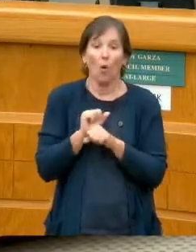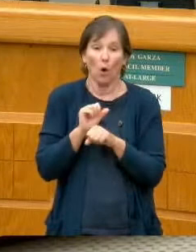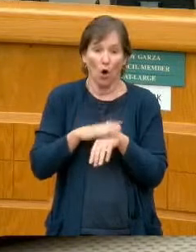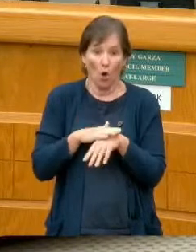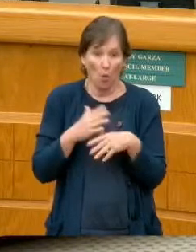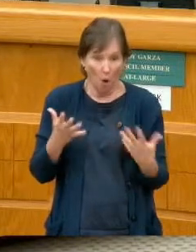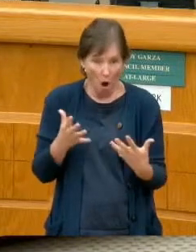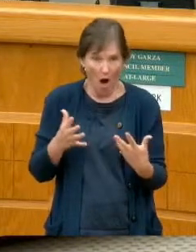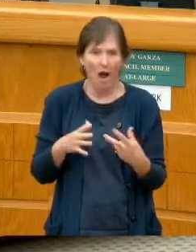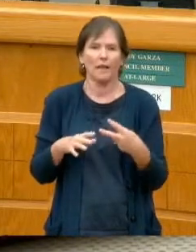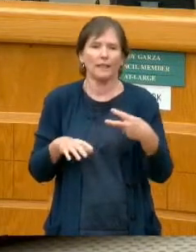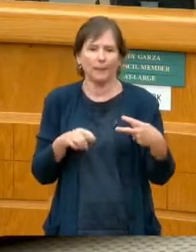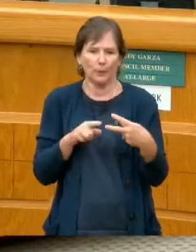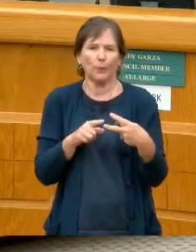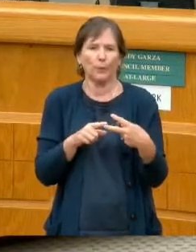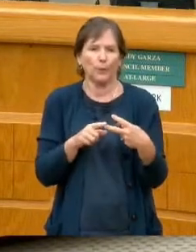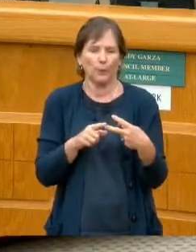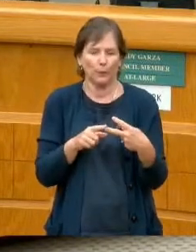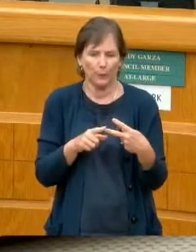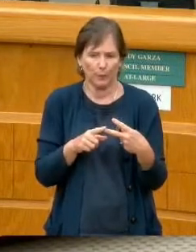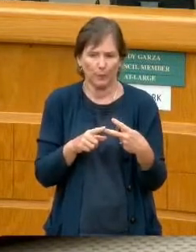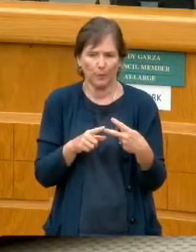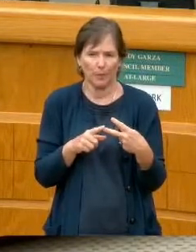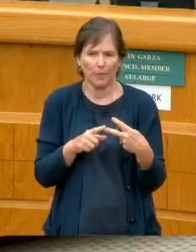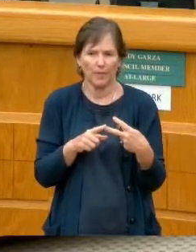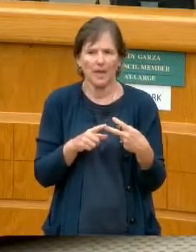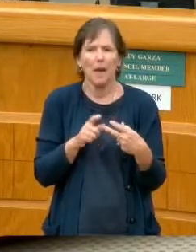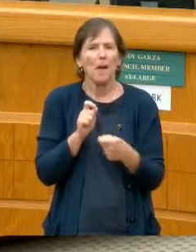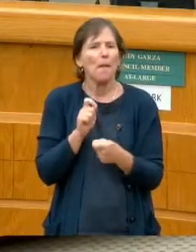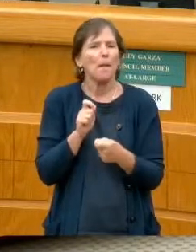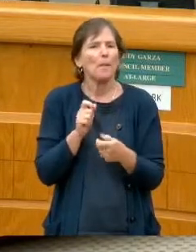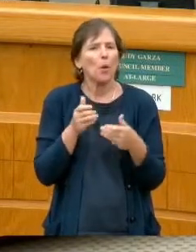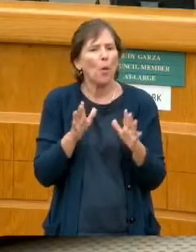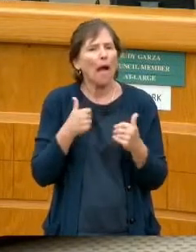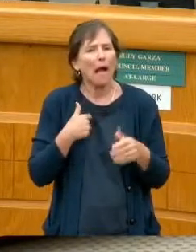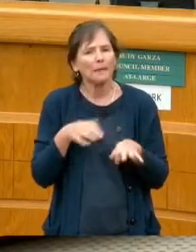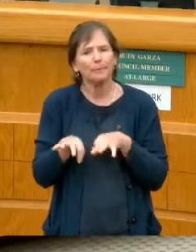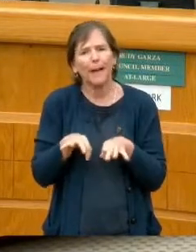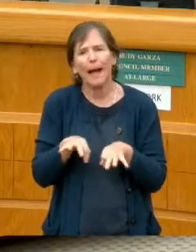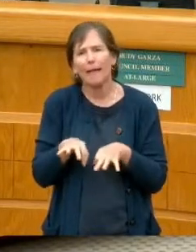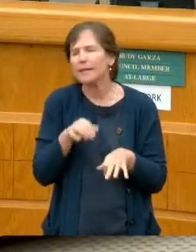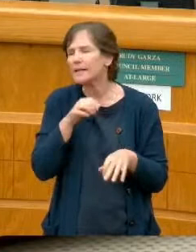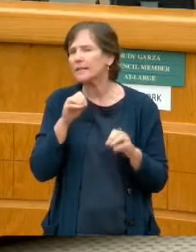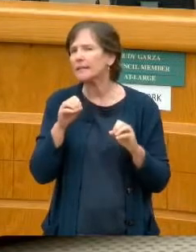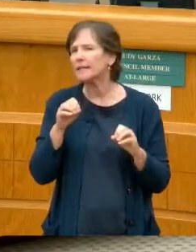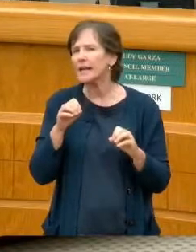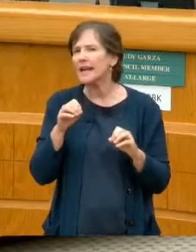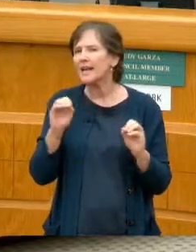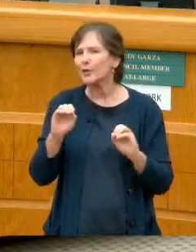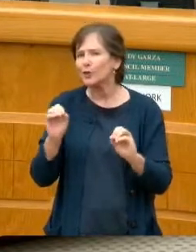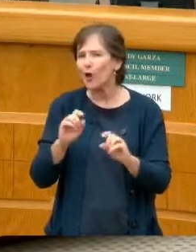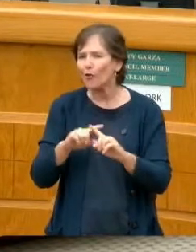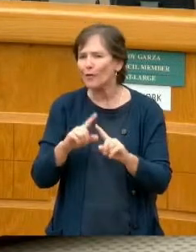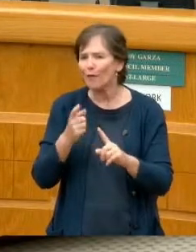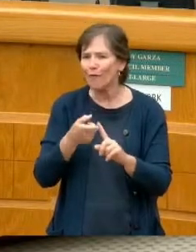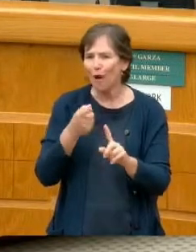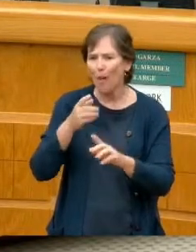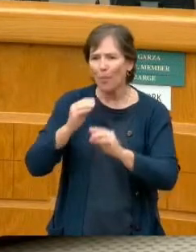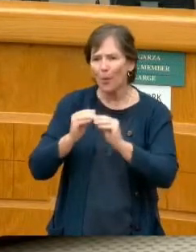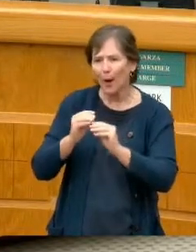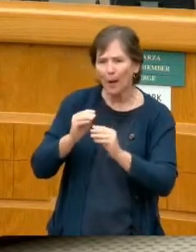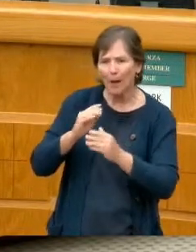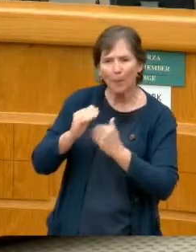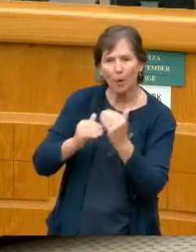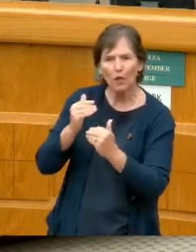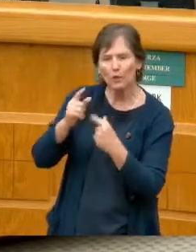And the best way I can explain it to everybody is that it's no really different than the way we go through the repair process of a car